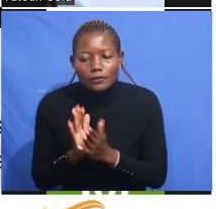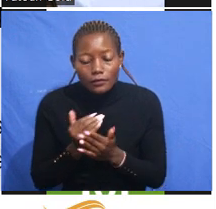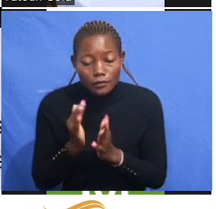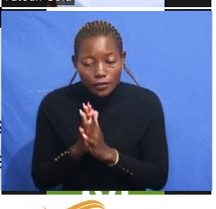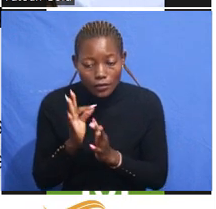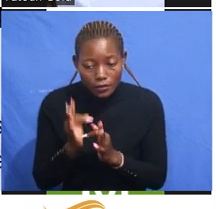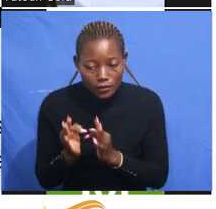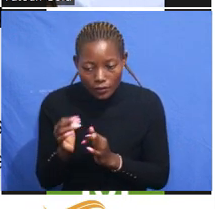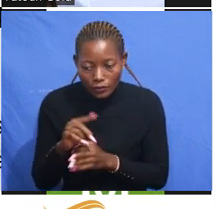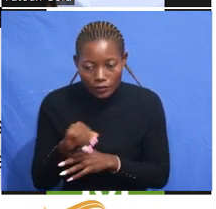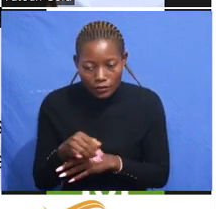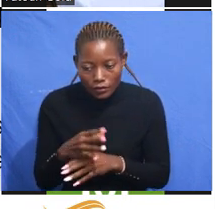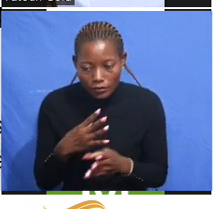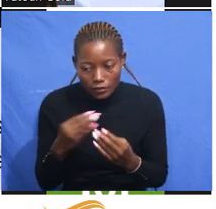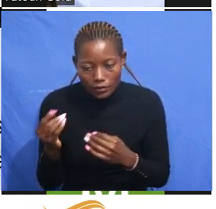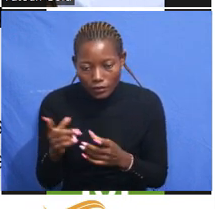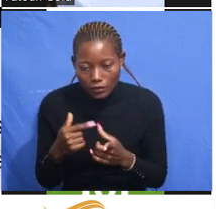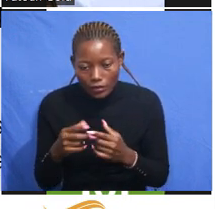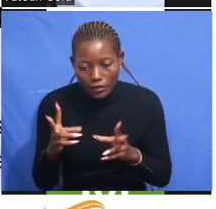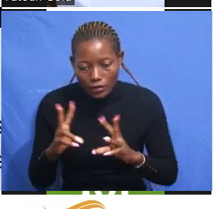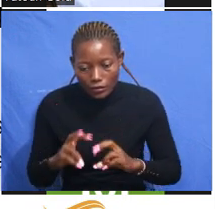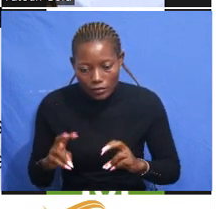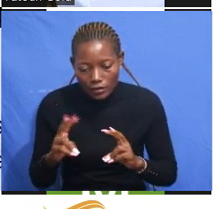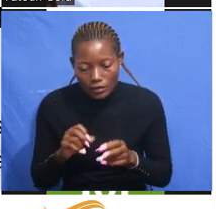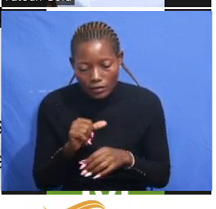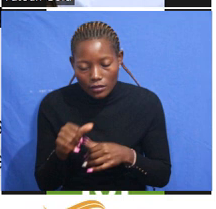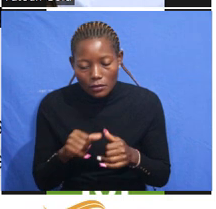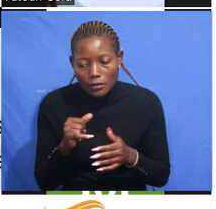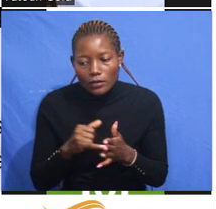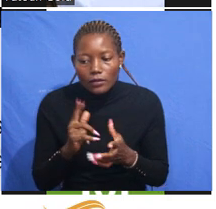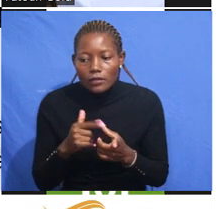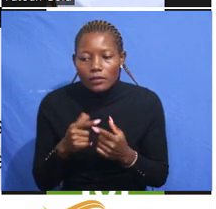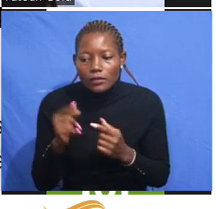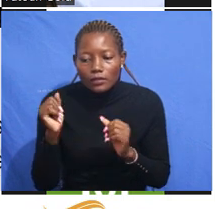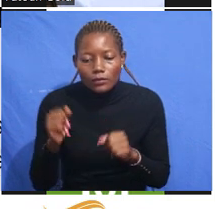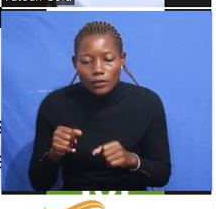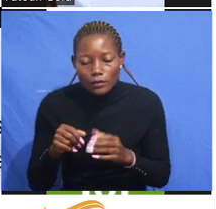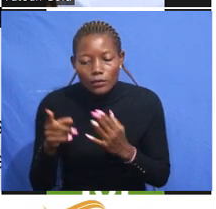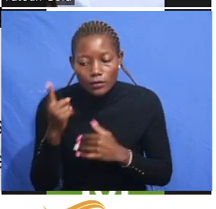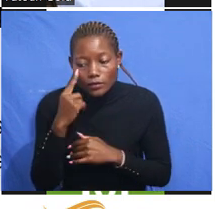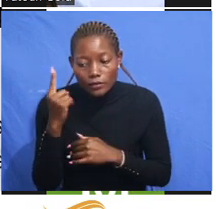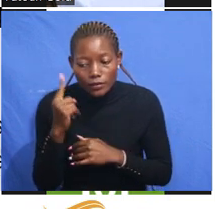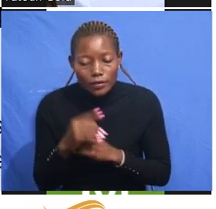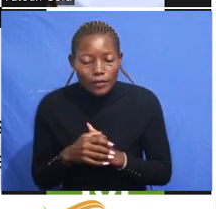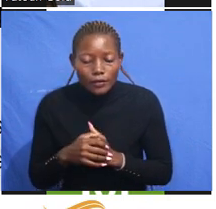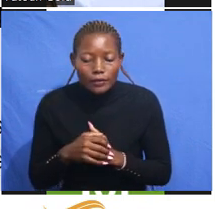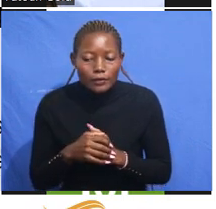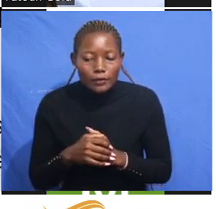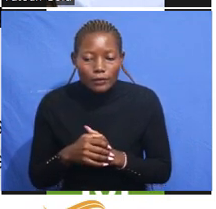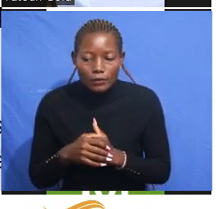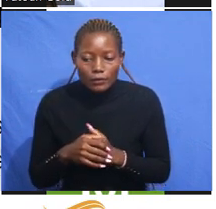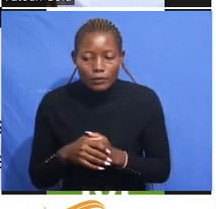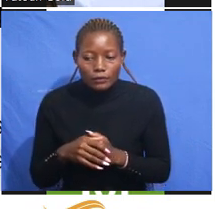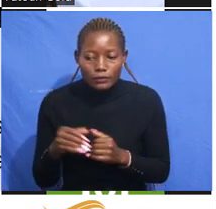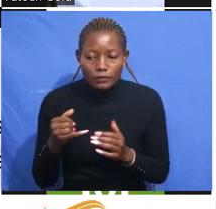you just go and Google the sliding filament theory, you'll be able to see. It is a theory that has not really